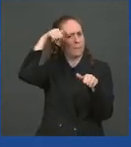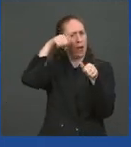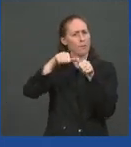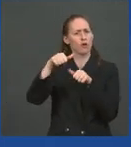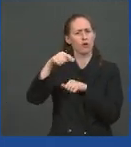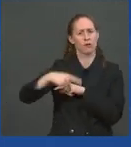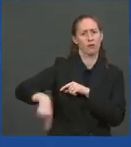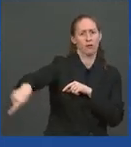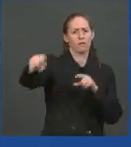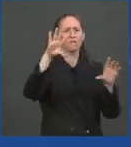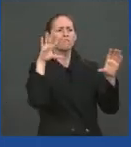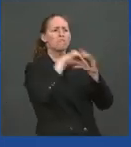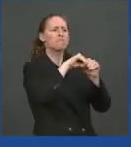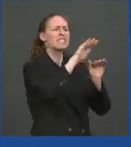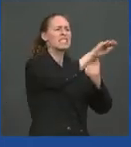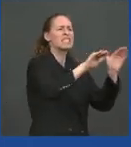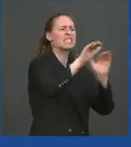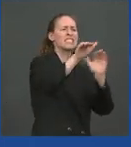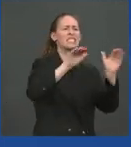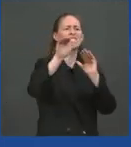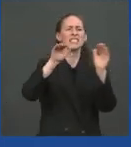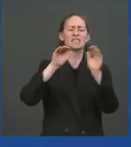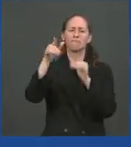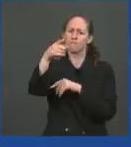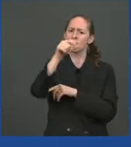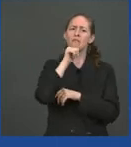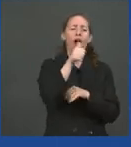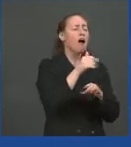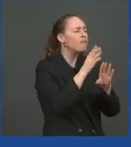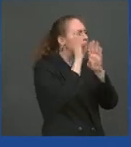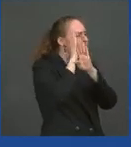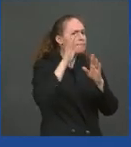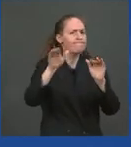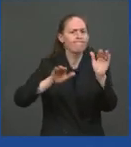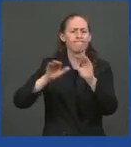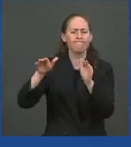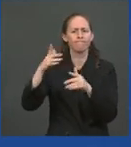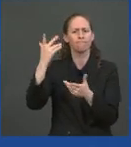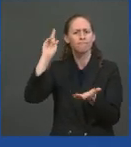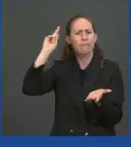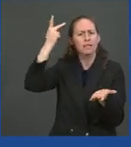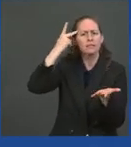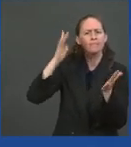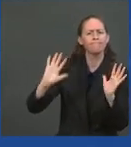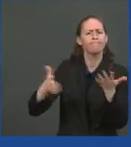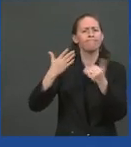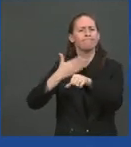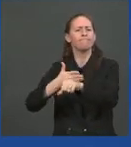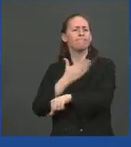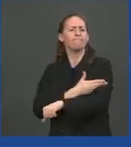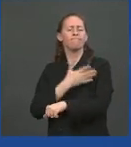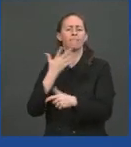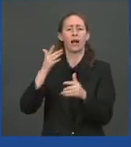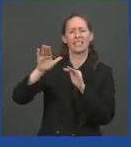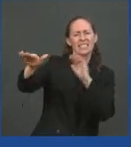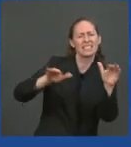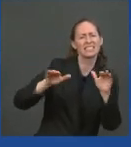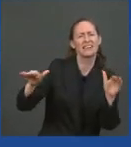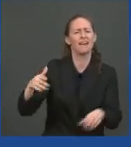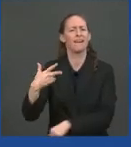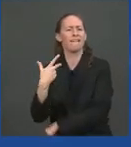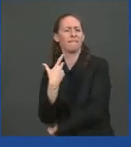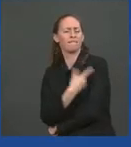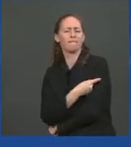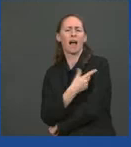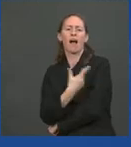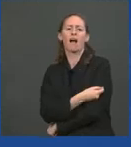in the vote, in the political process. You've encouraged fans to get vaccinated. You know, I just